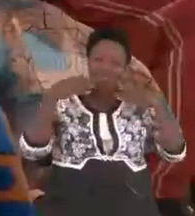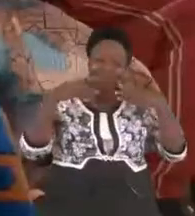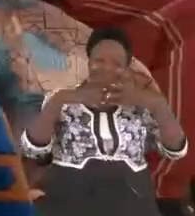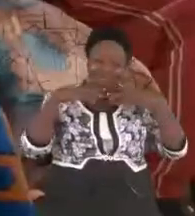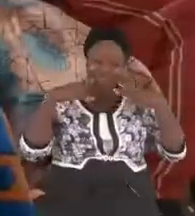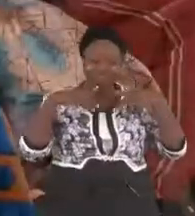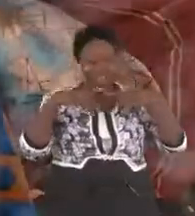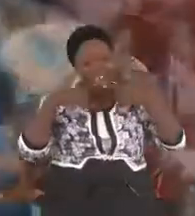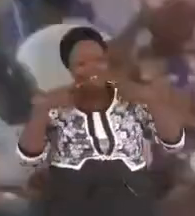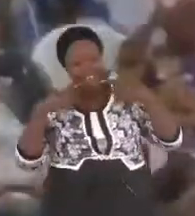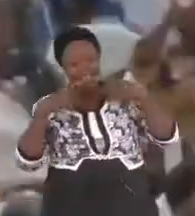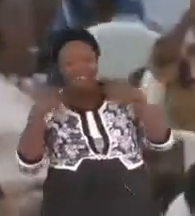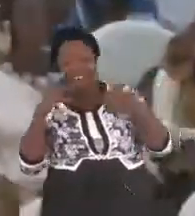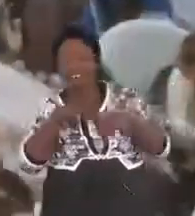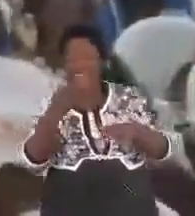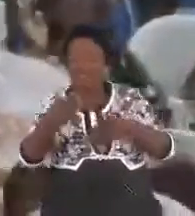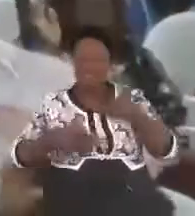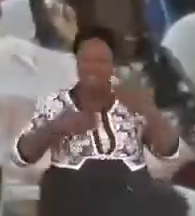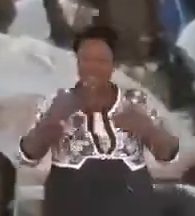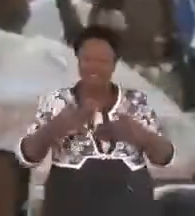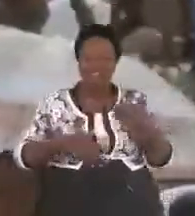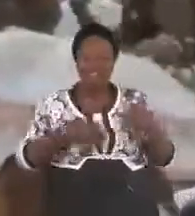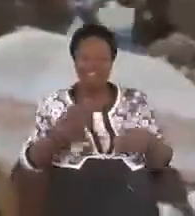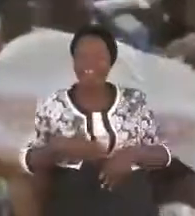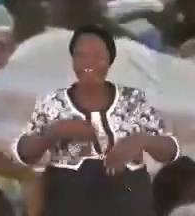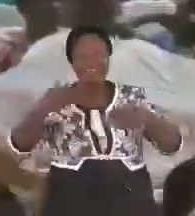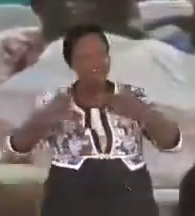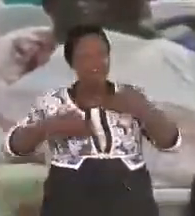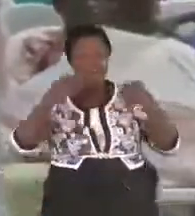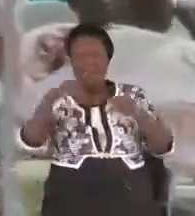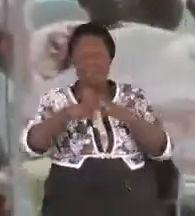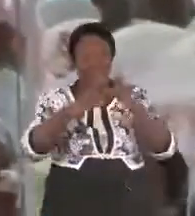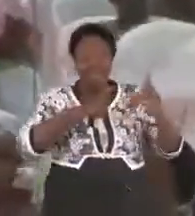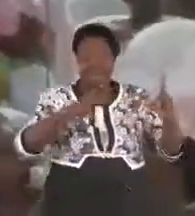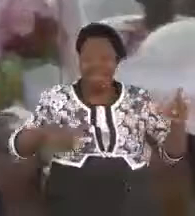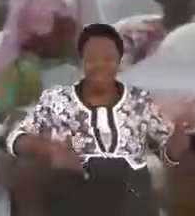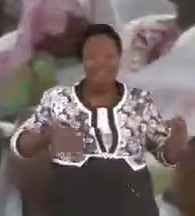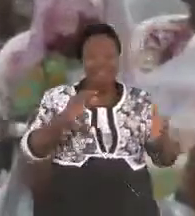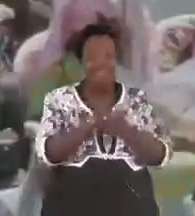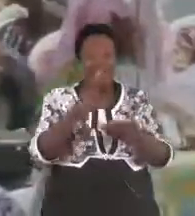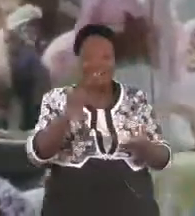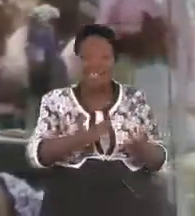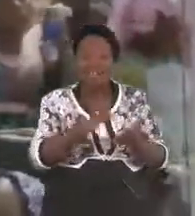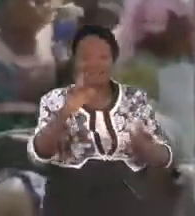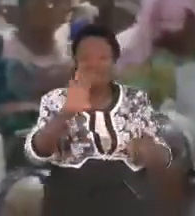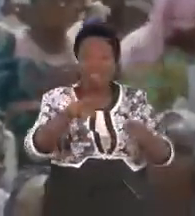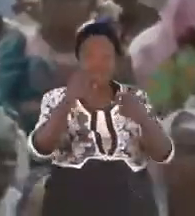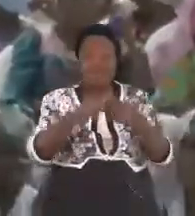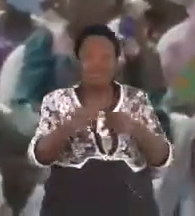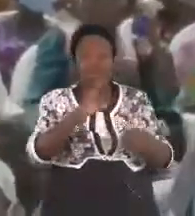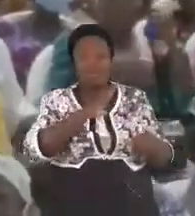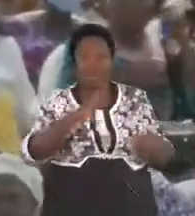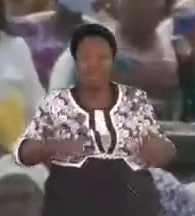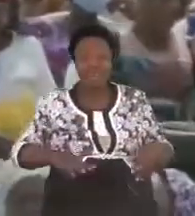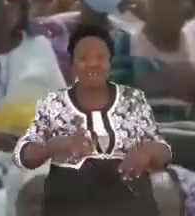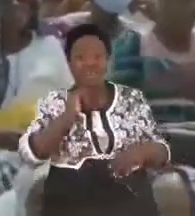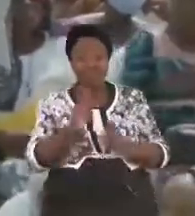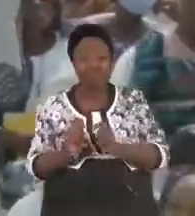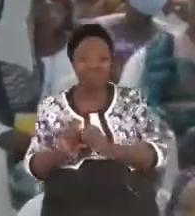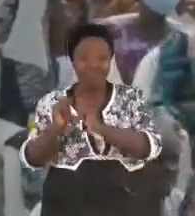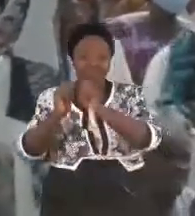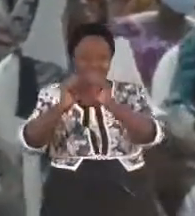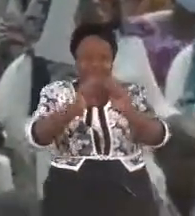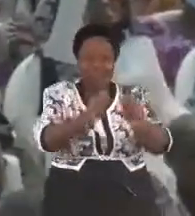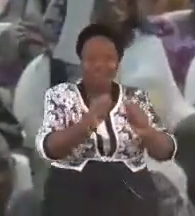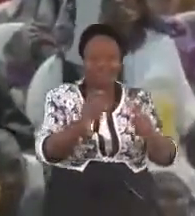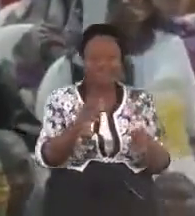rejoice. And you need to be jubilant in the Lord, that the glory given to Christ, he transferred that